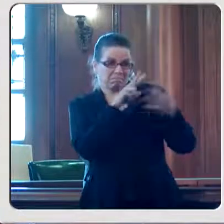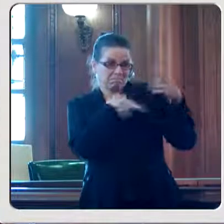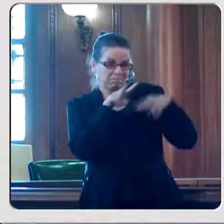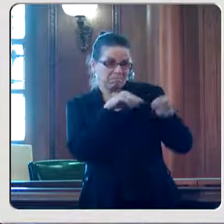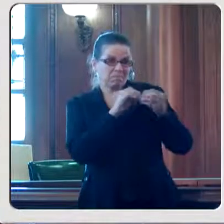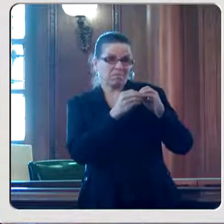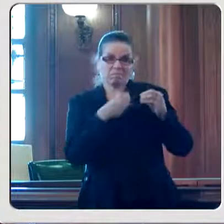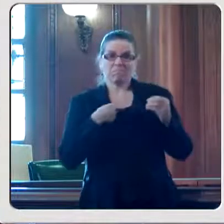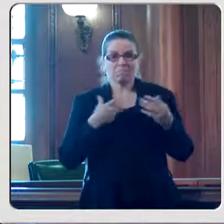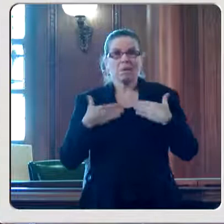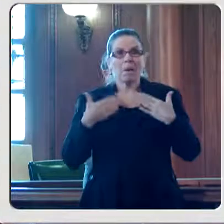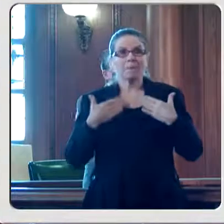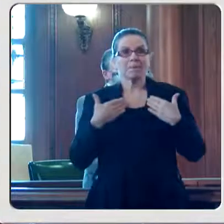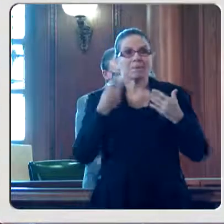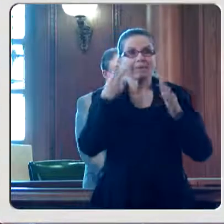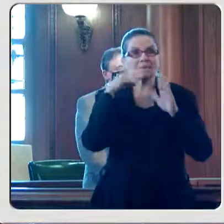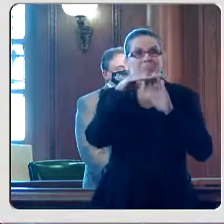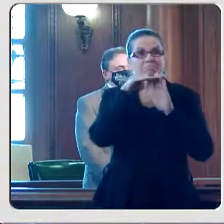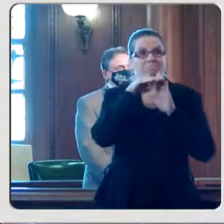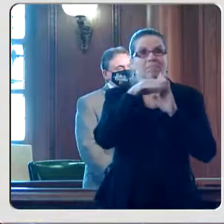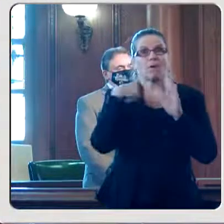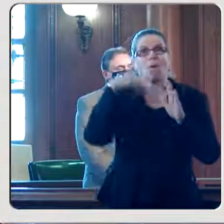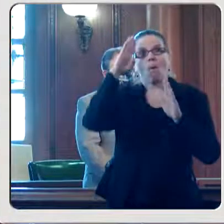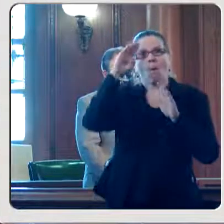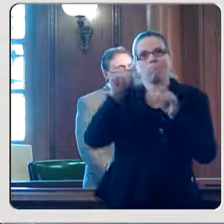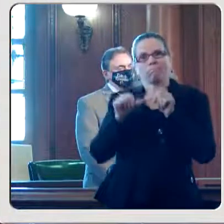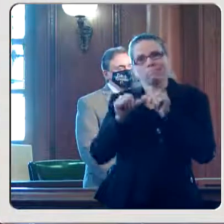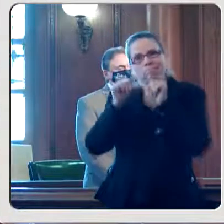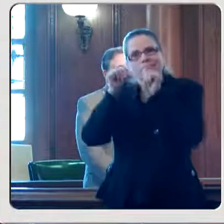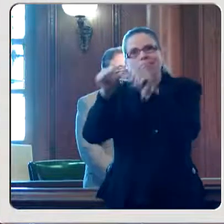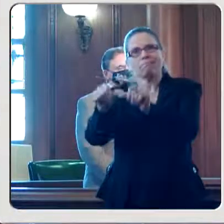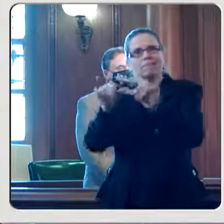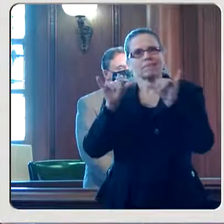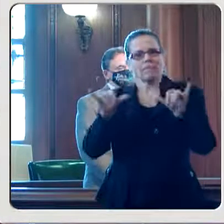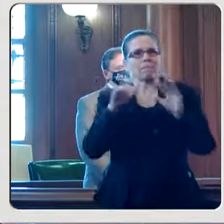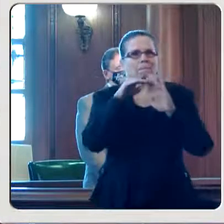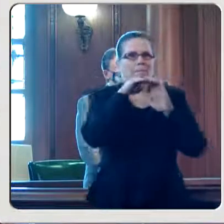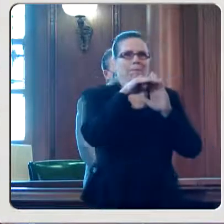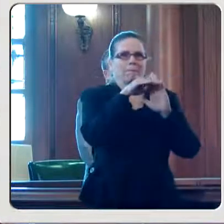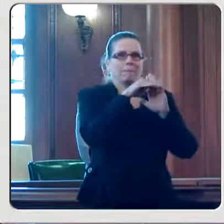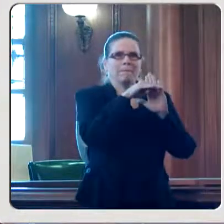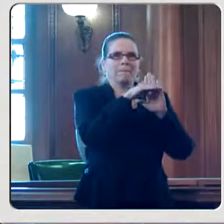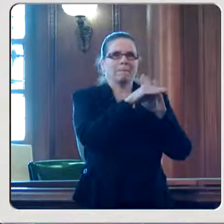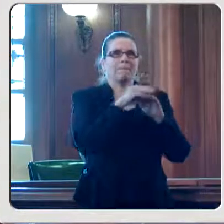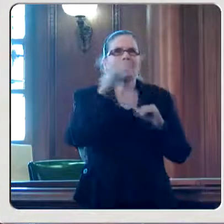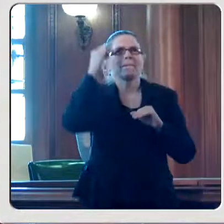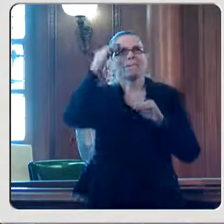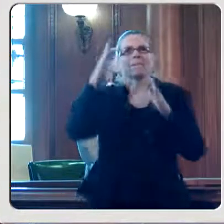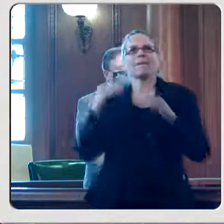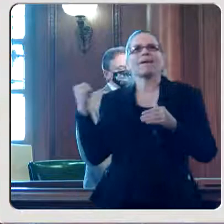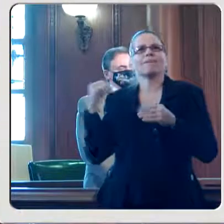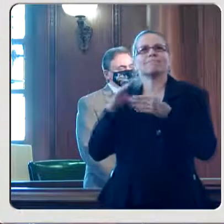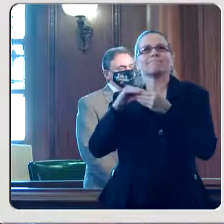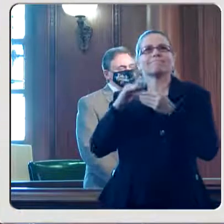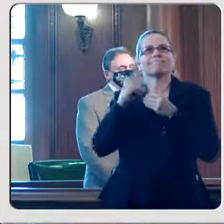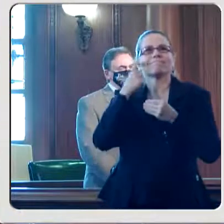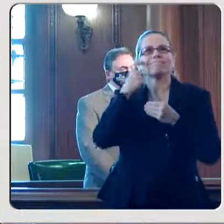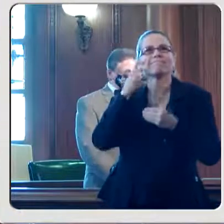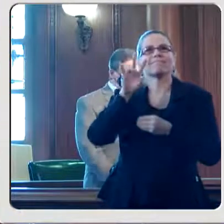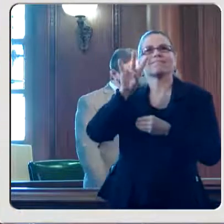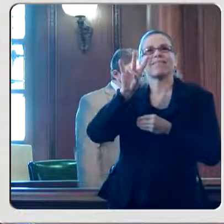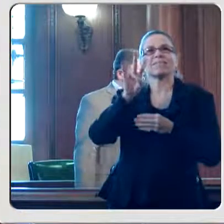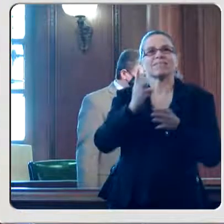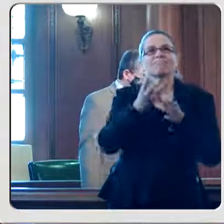Hope that trend continues. The mayor has told you that there were 7 deaths that we reported